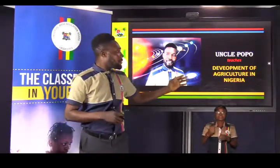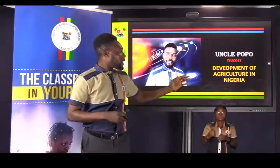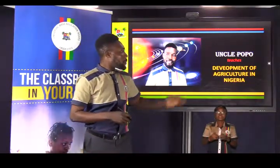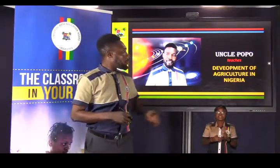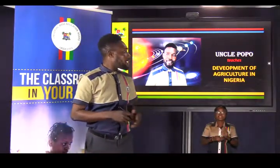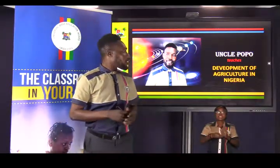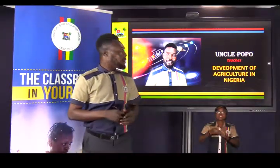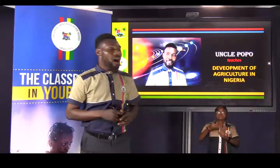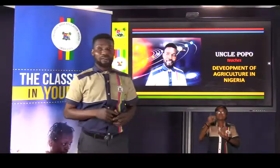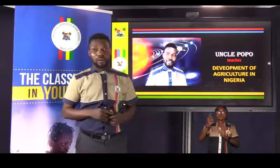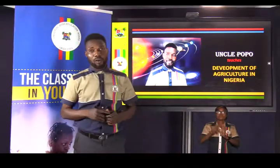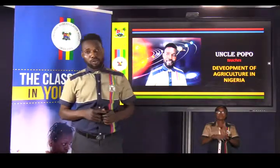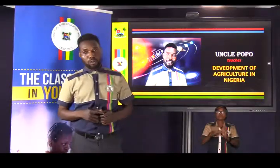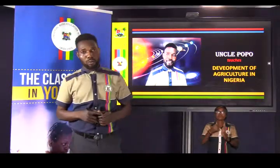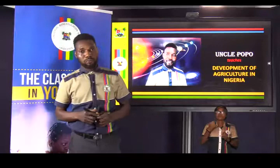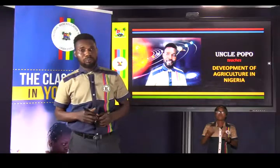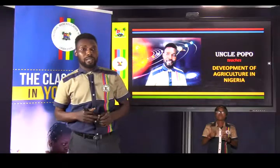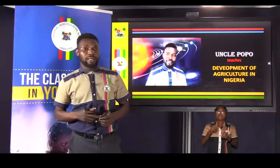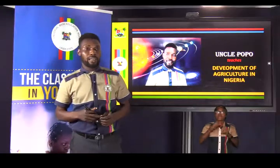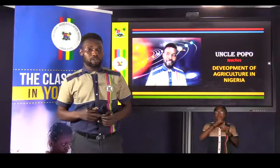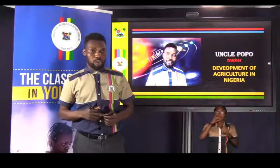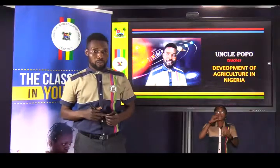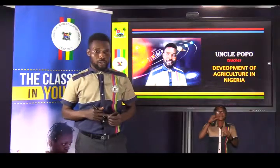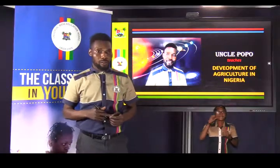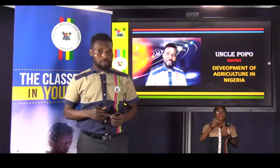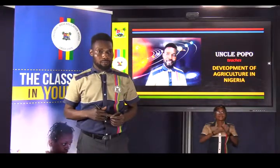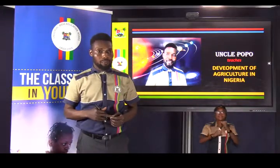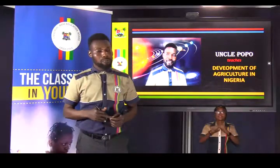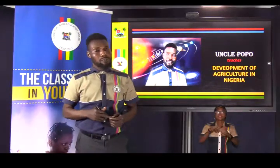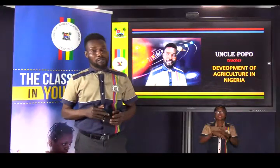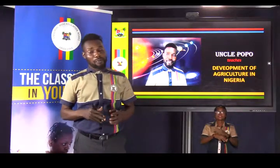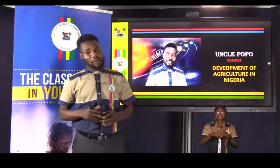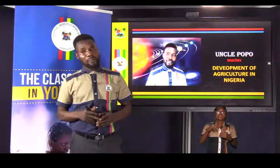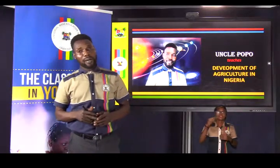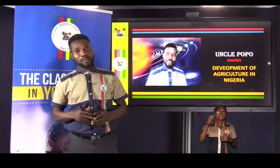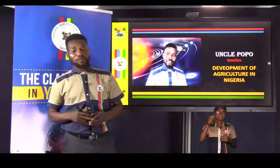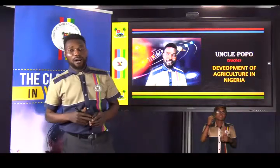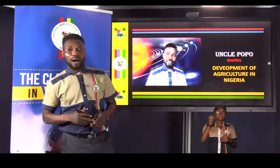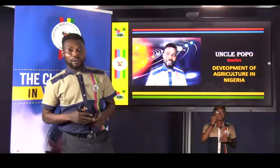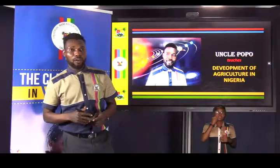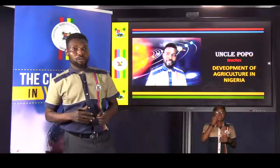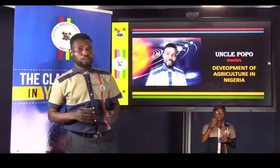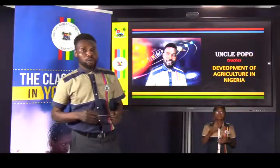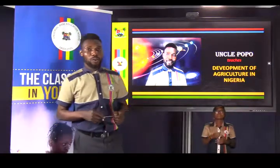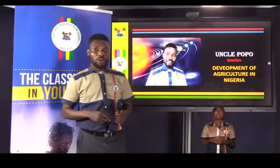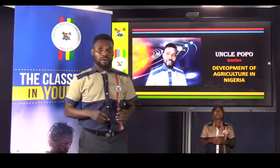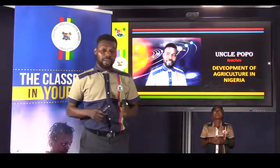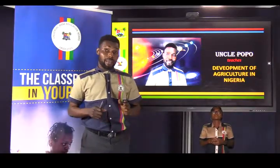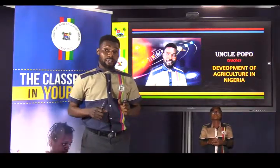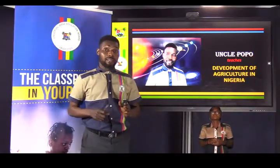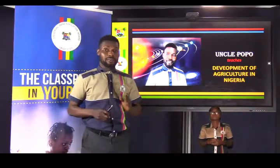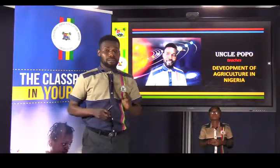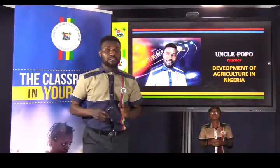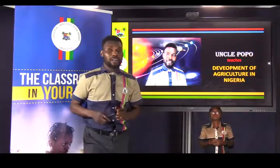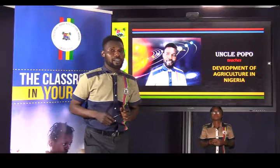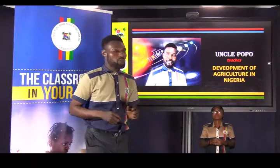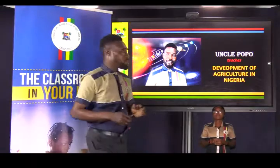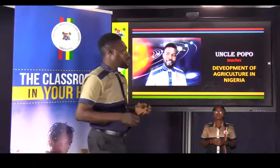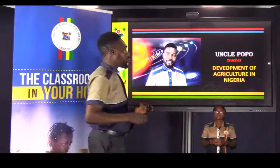the development of agriculture in Nigeria. Development of agriculture